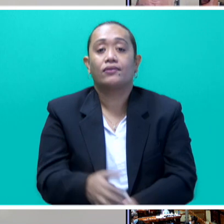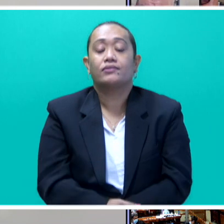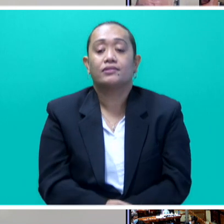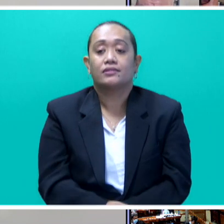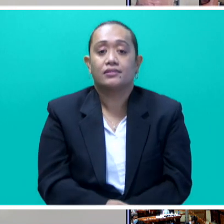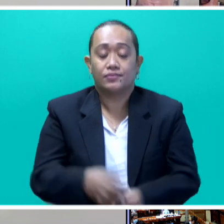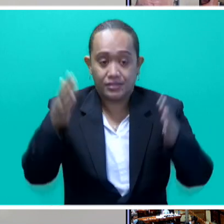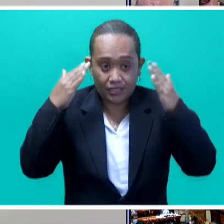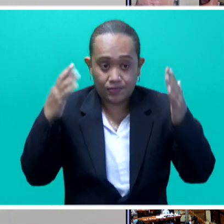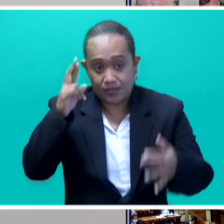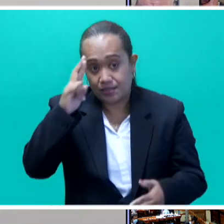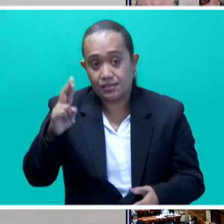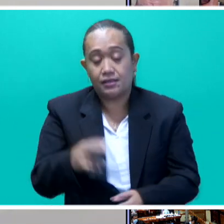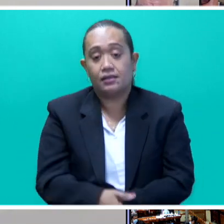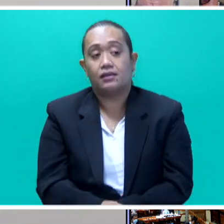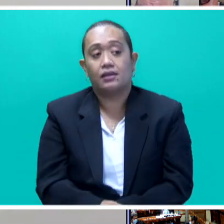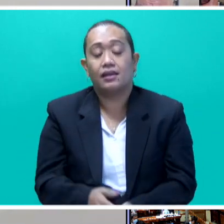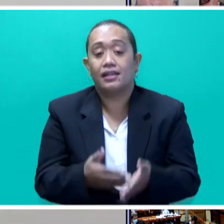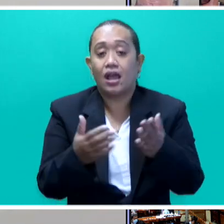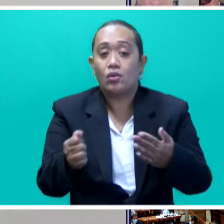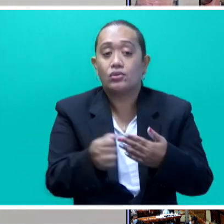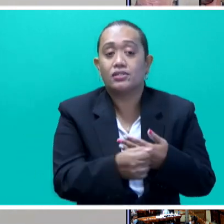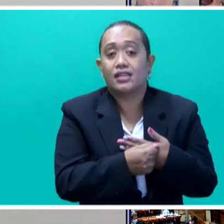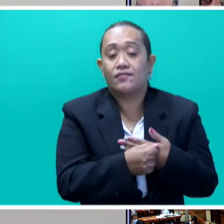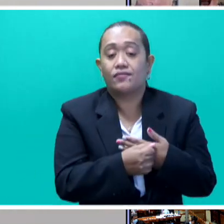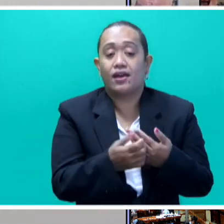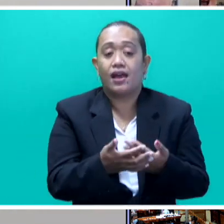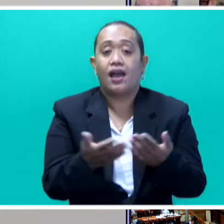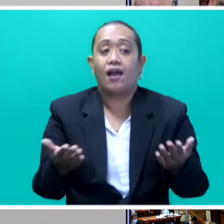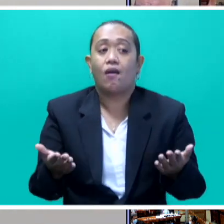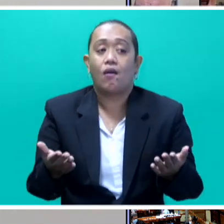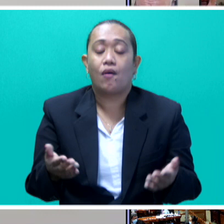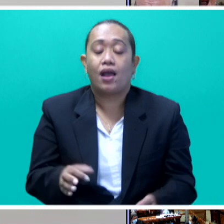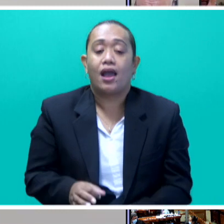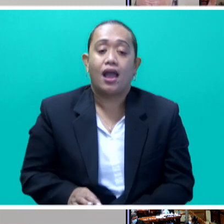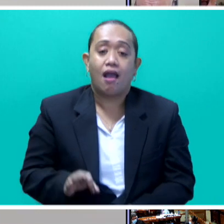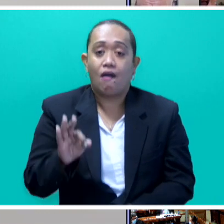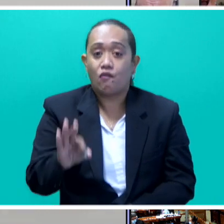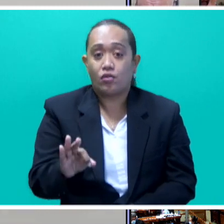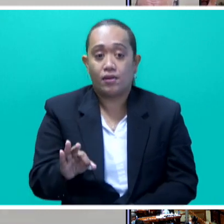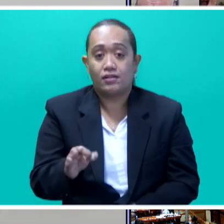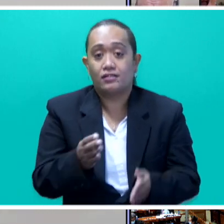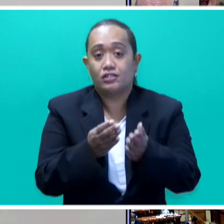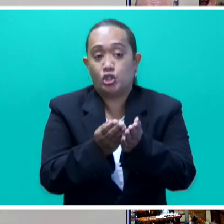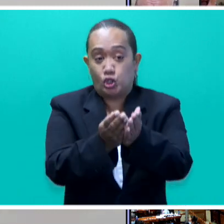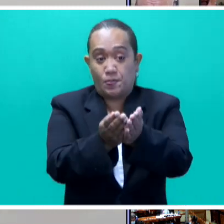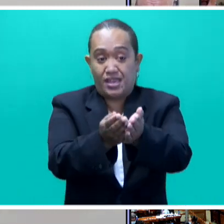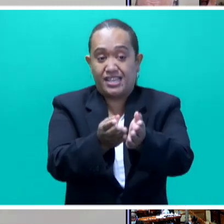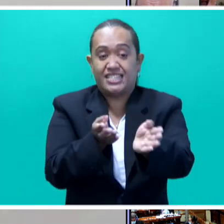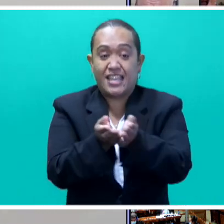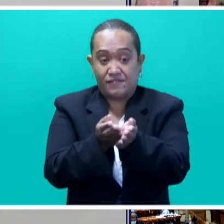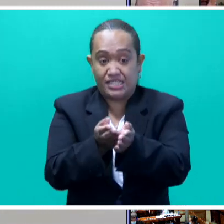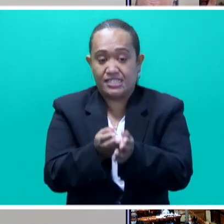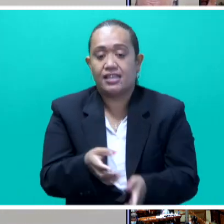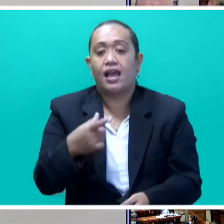sir, to provide safe, efficient, reliable, affordable shipping, the government shipping services is actually